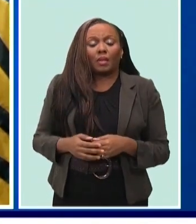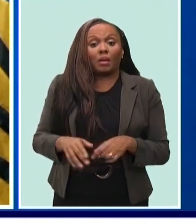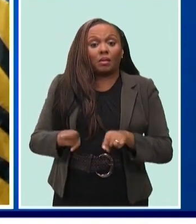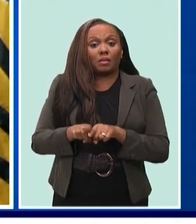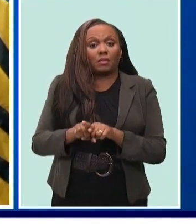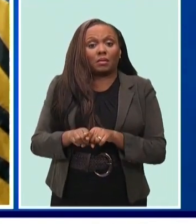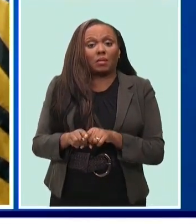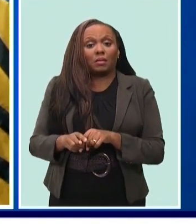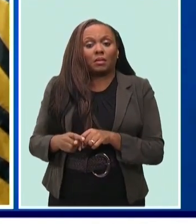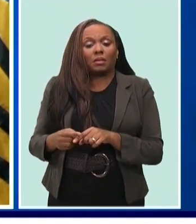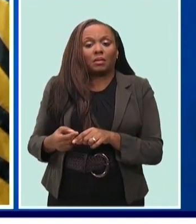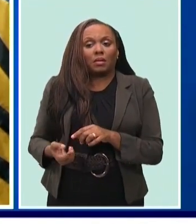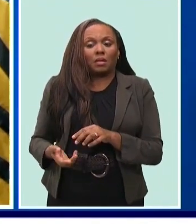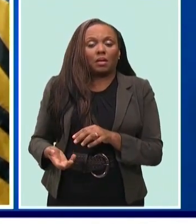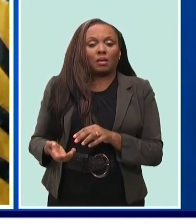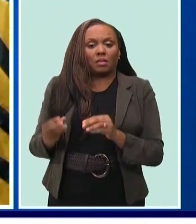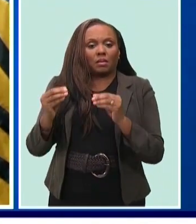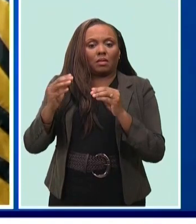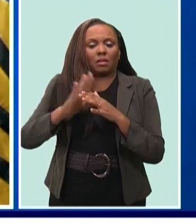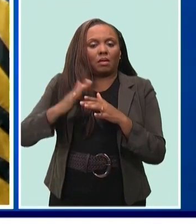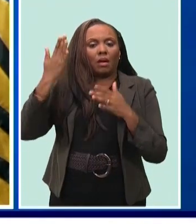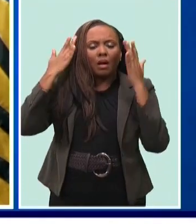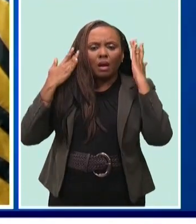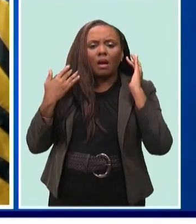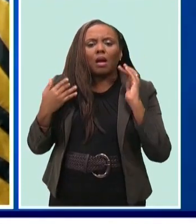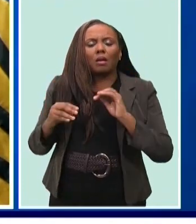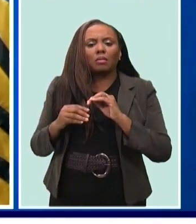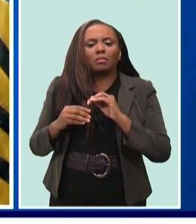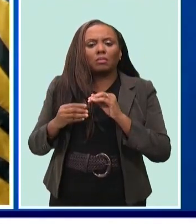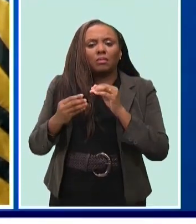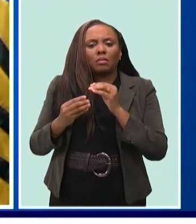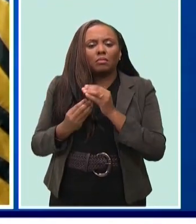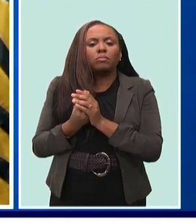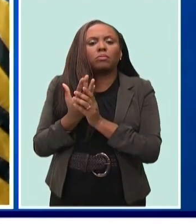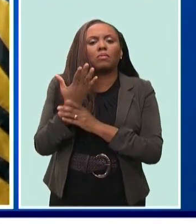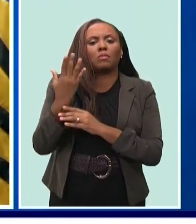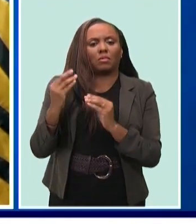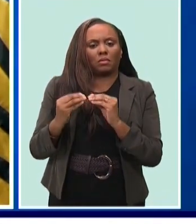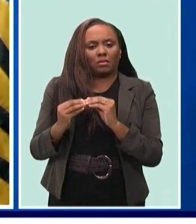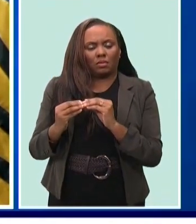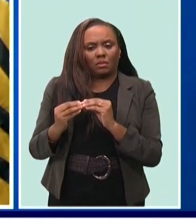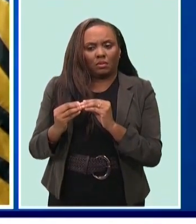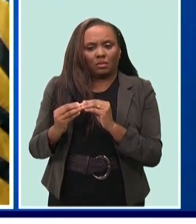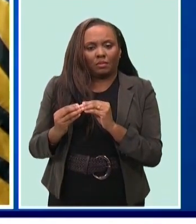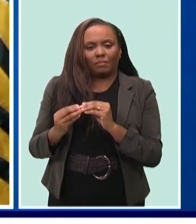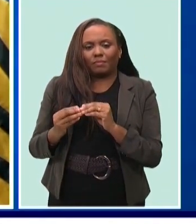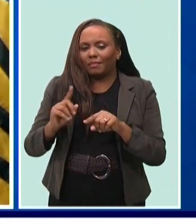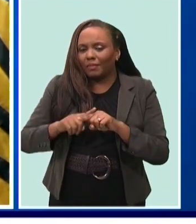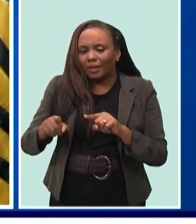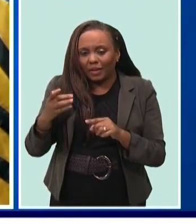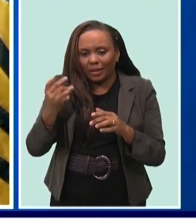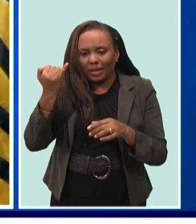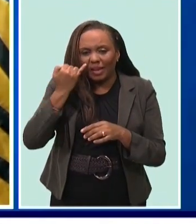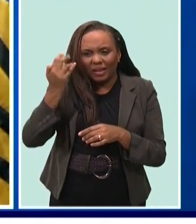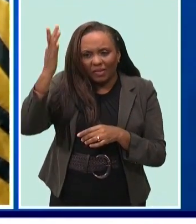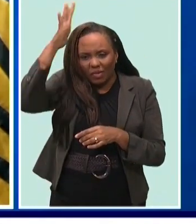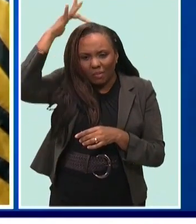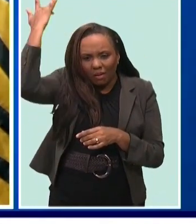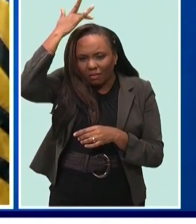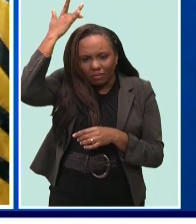growth. Putting a steroid on an area for too long makes you get more hair. It's not a cure for baldness, but